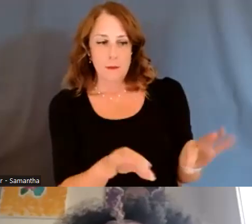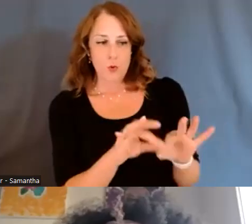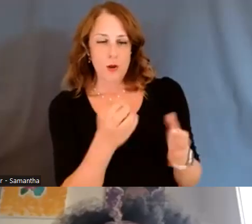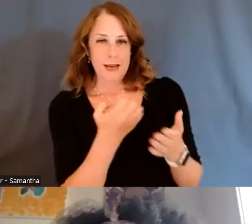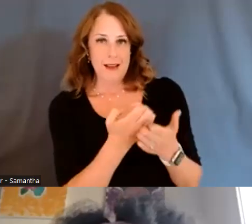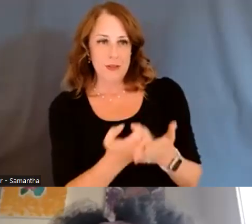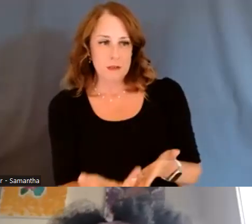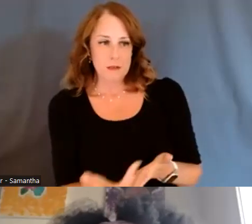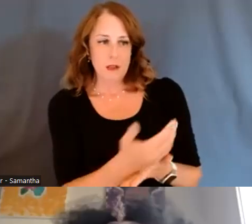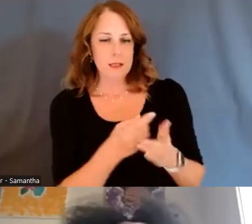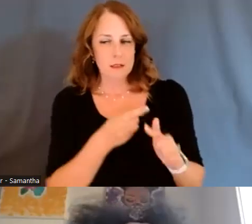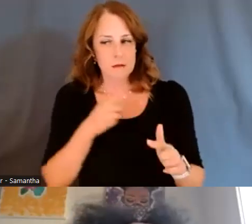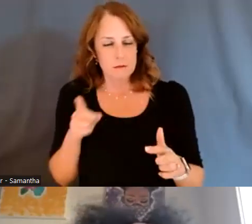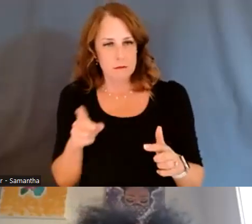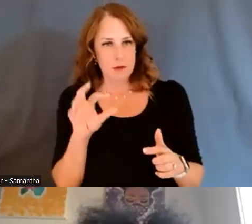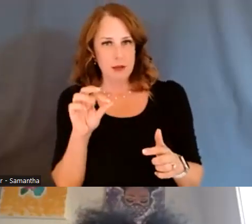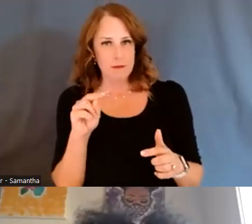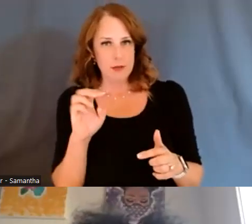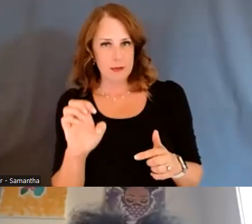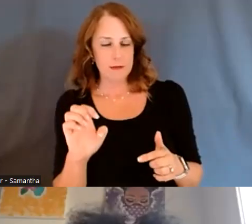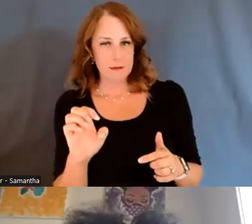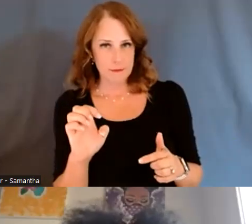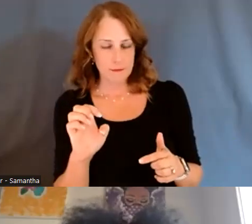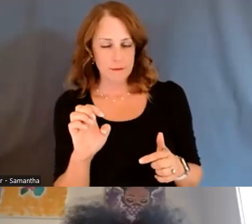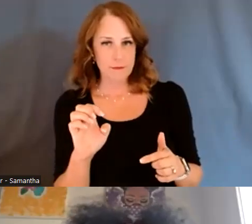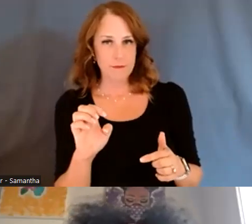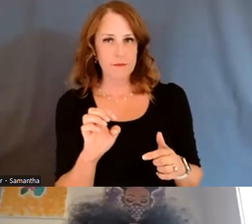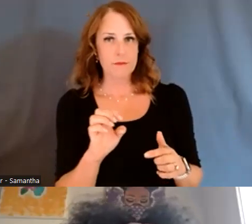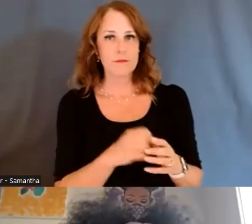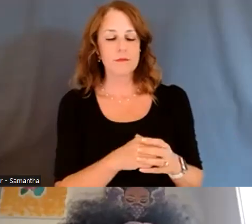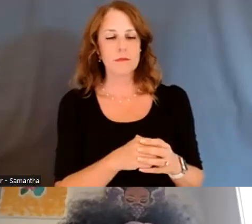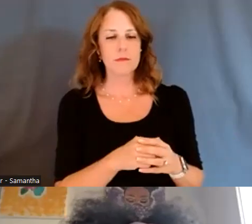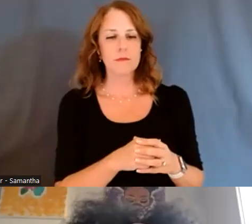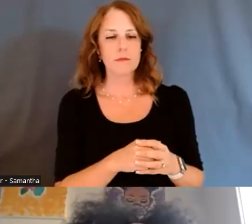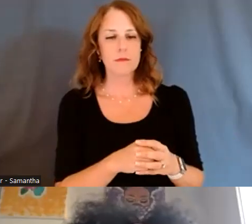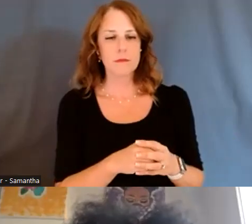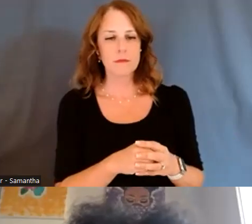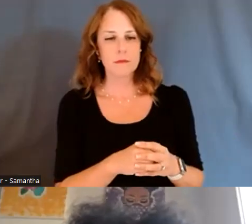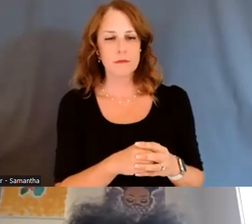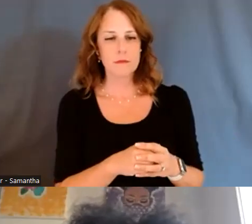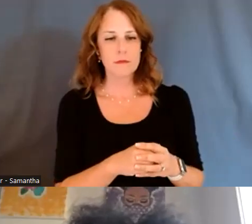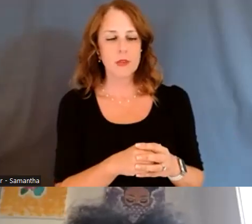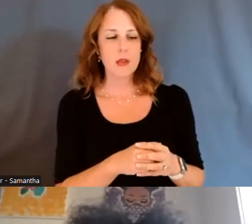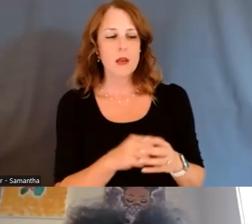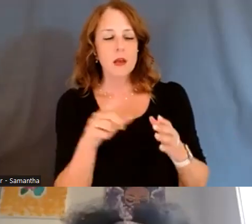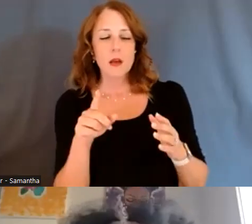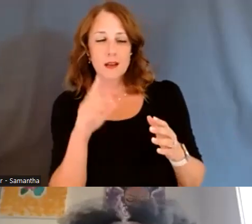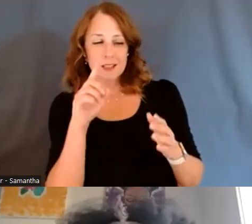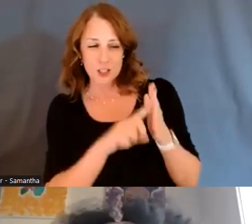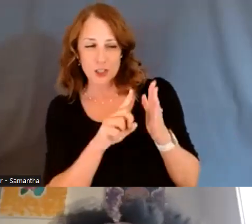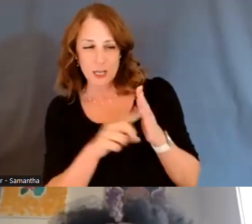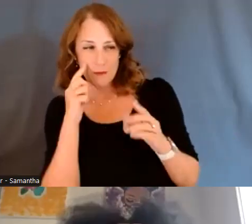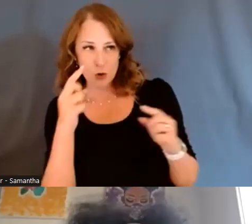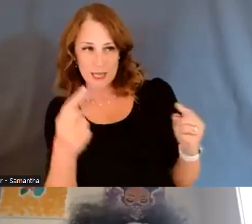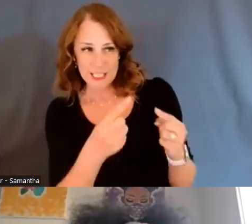collected by the forensic nurse examiner, and that, like I said, they're checking for injuries,